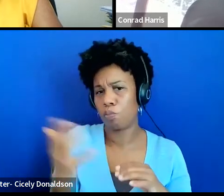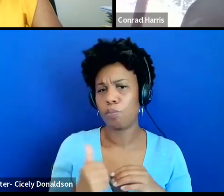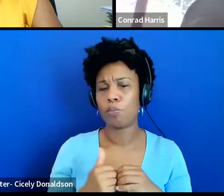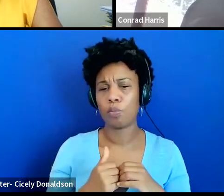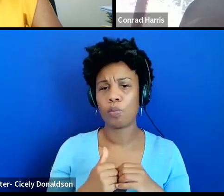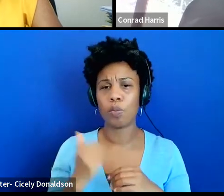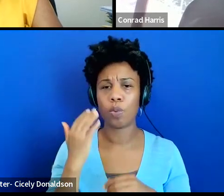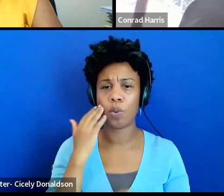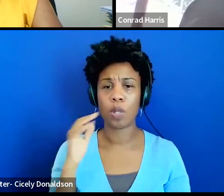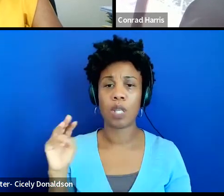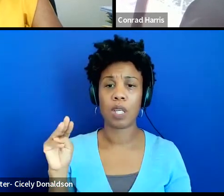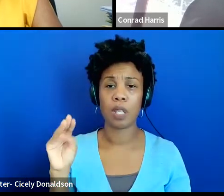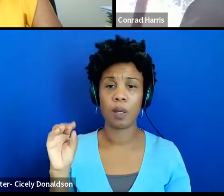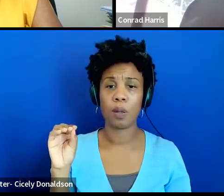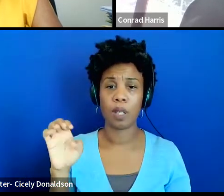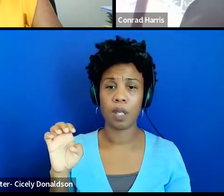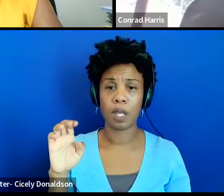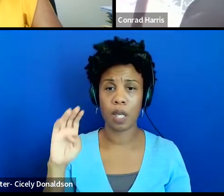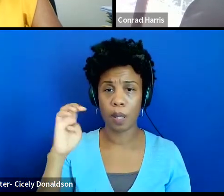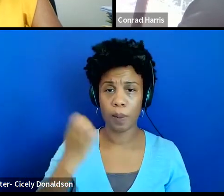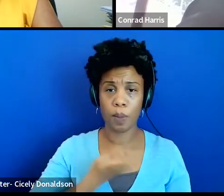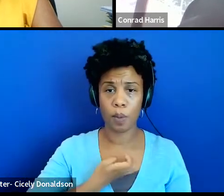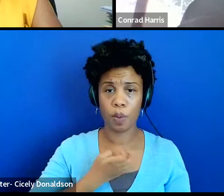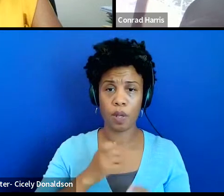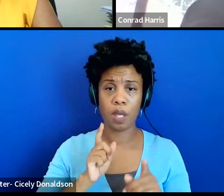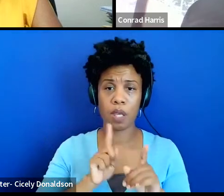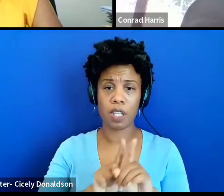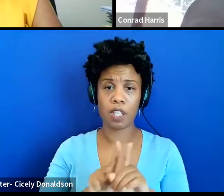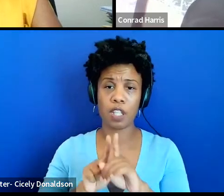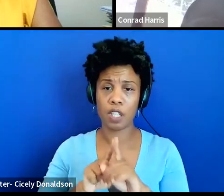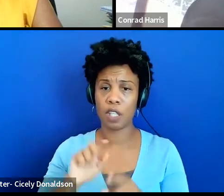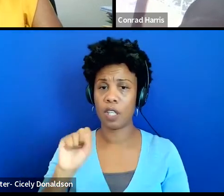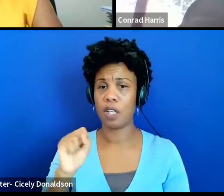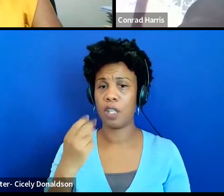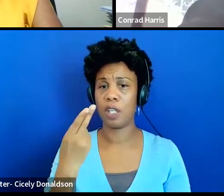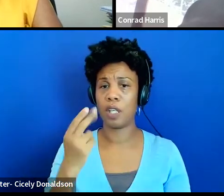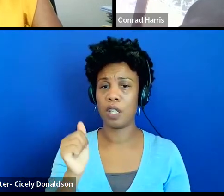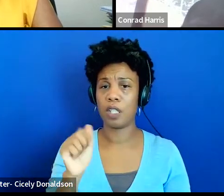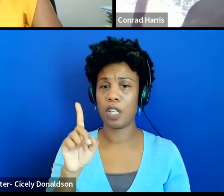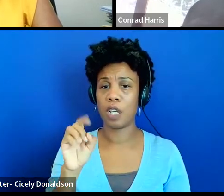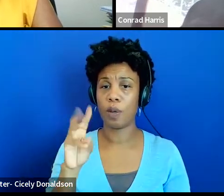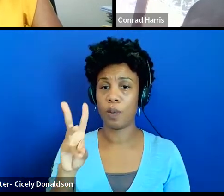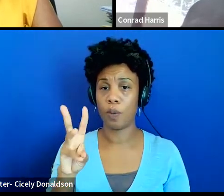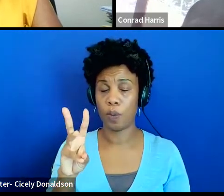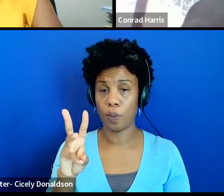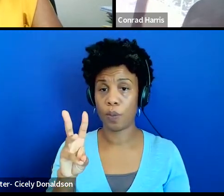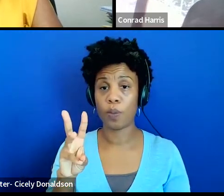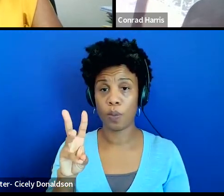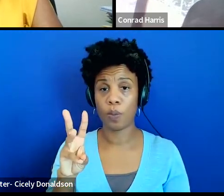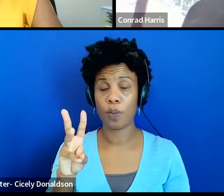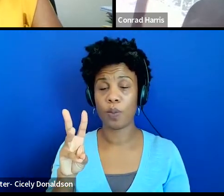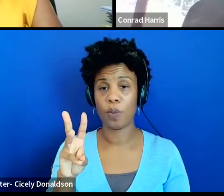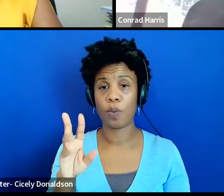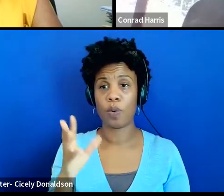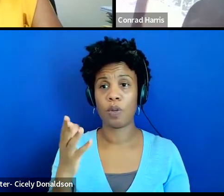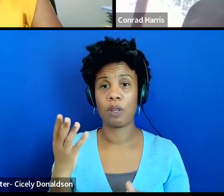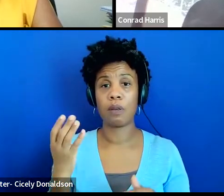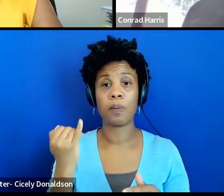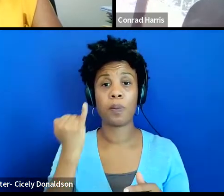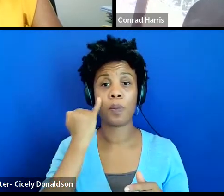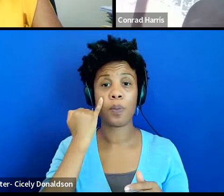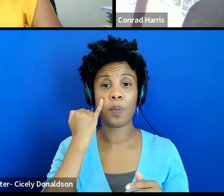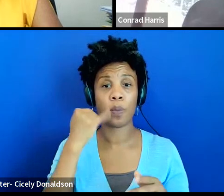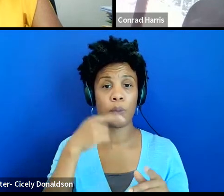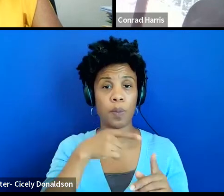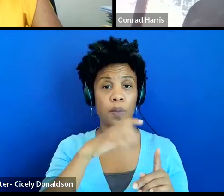of Education actually employs shadows for situations where you need someone to carry, for example, a cerebral palsy child